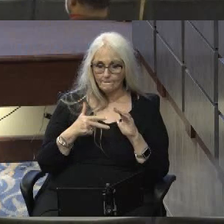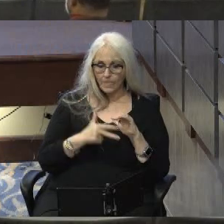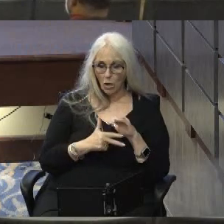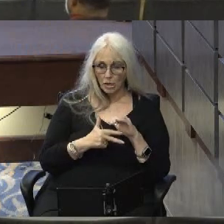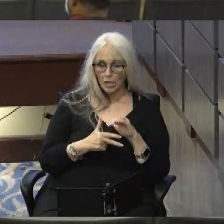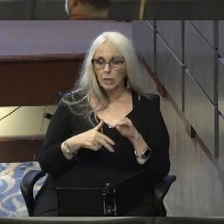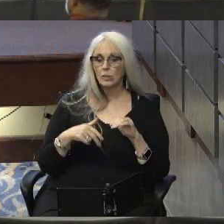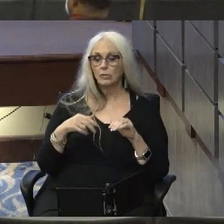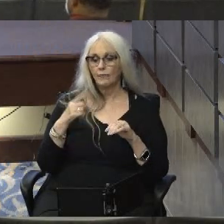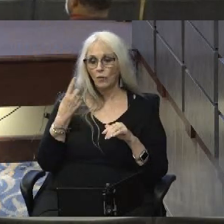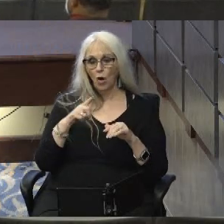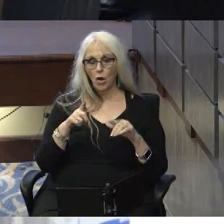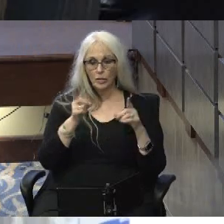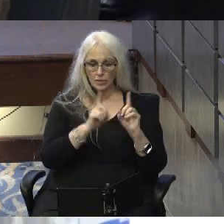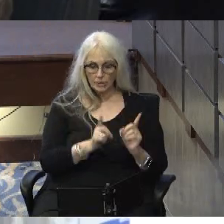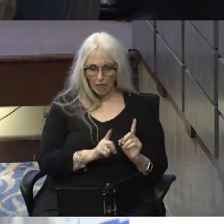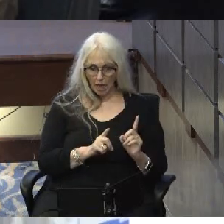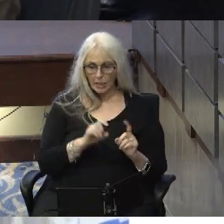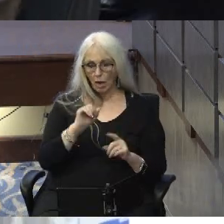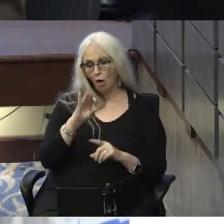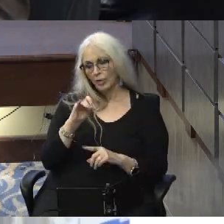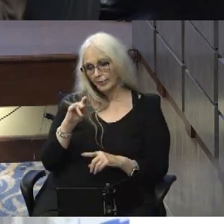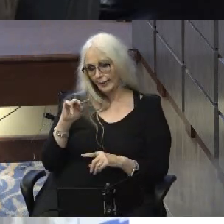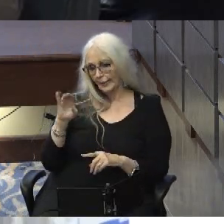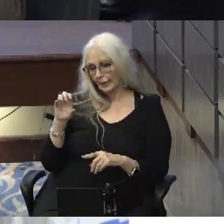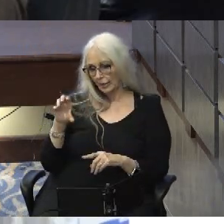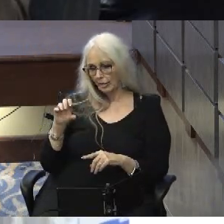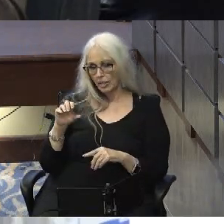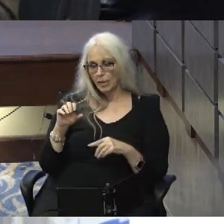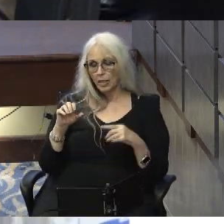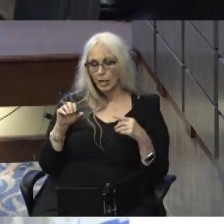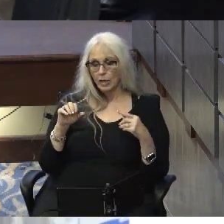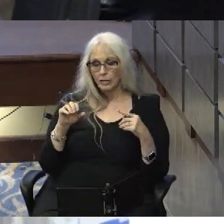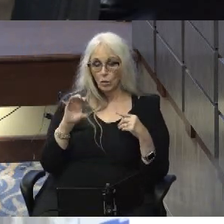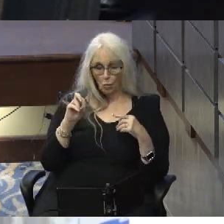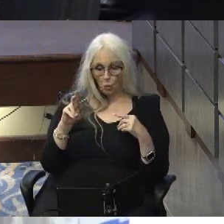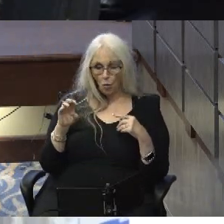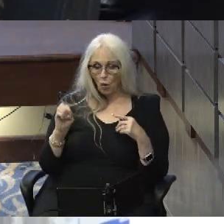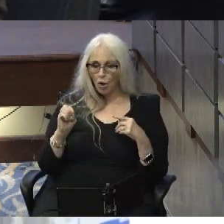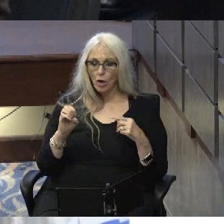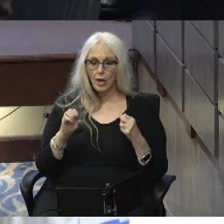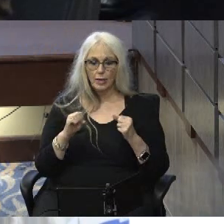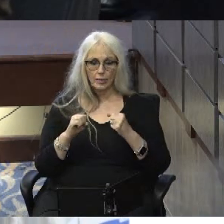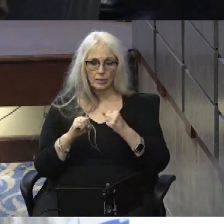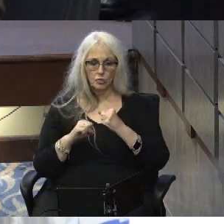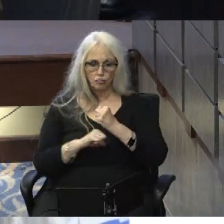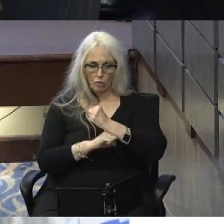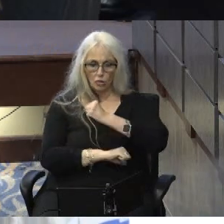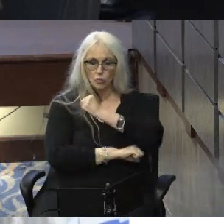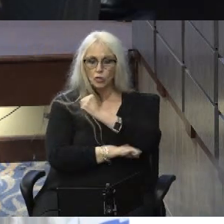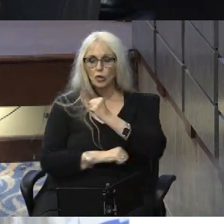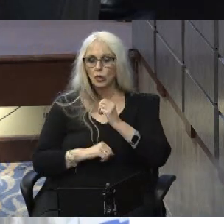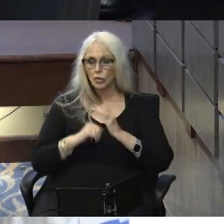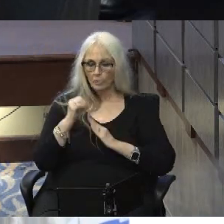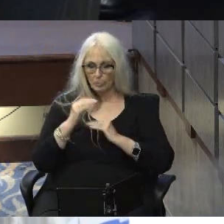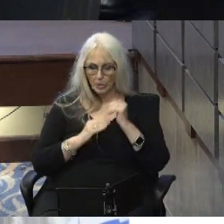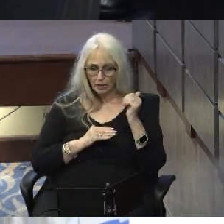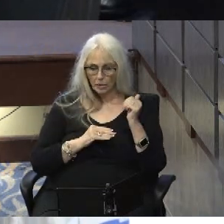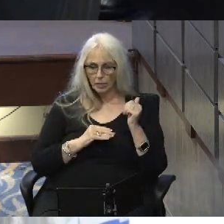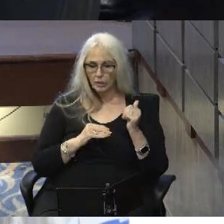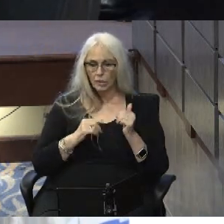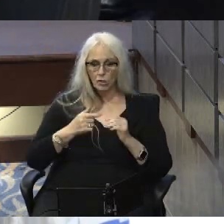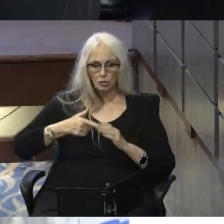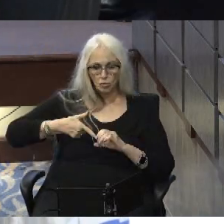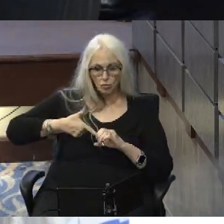architectural expression. Separate from the core and the superstructure of the building is under construction now. They're drilling the